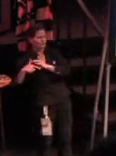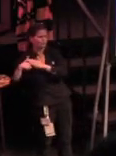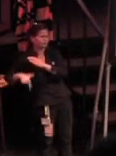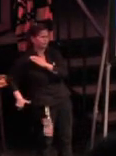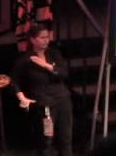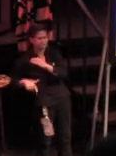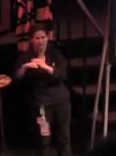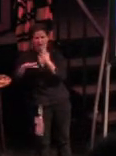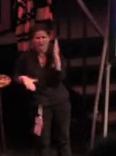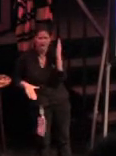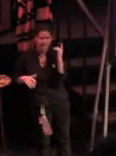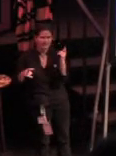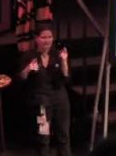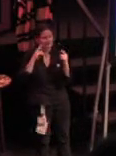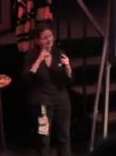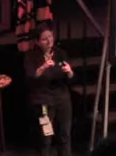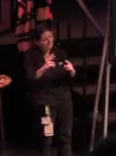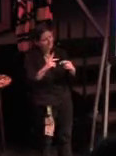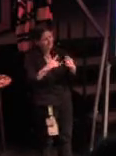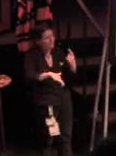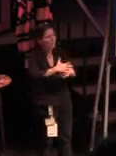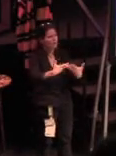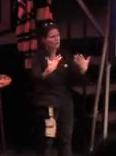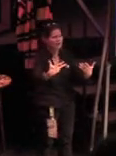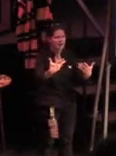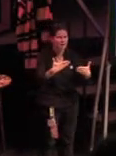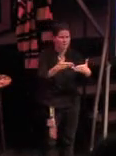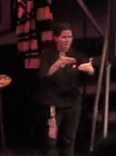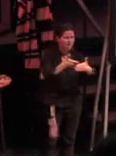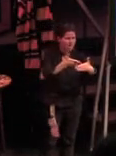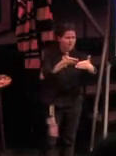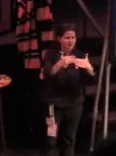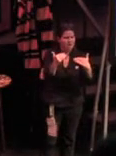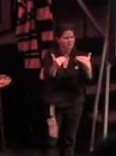they're seeing all of these inequalities that they're facing right now, and they're put in positions to change it.